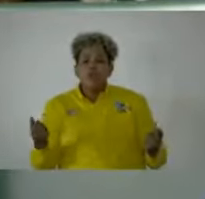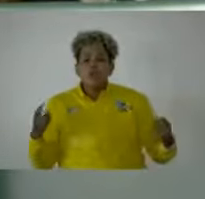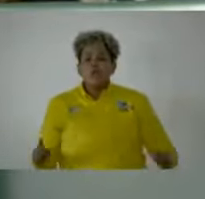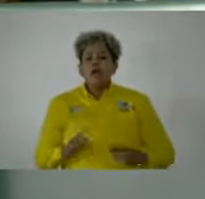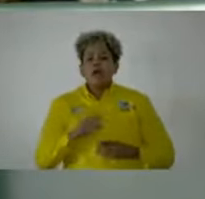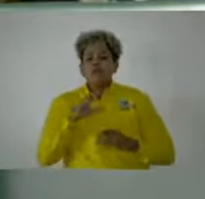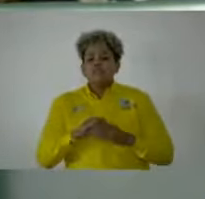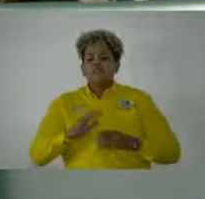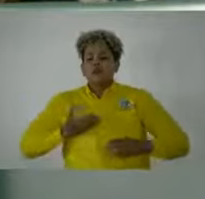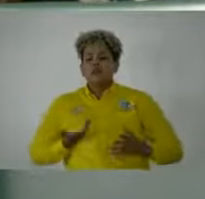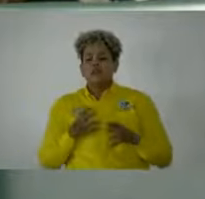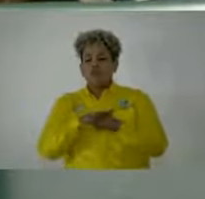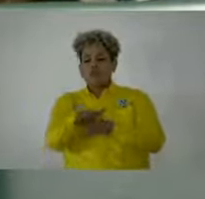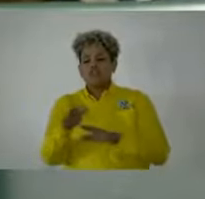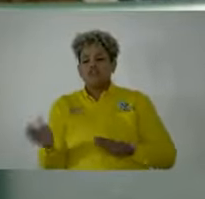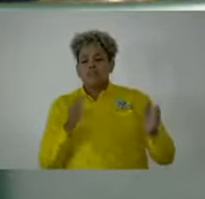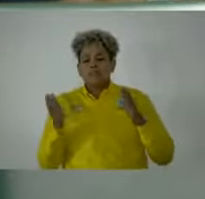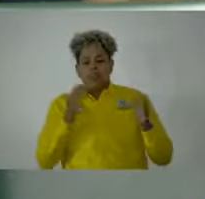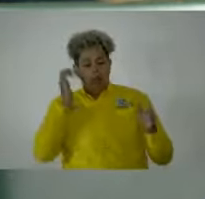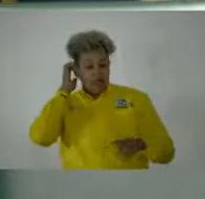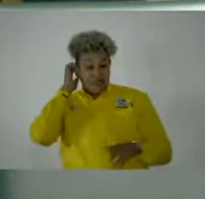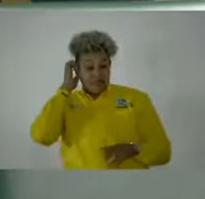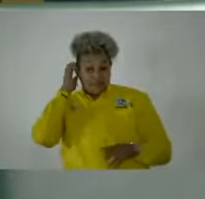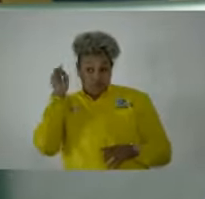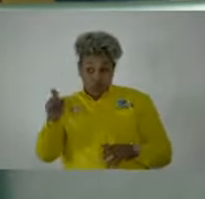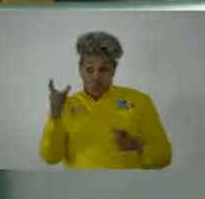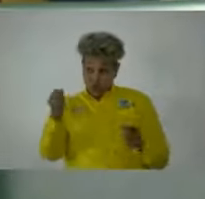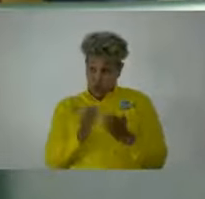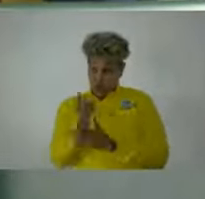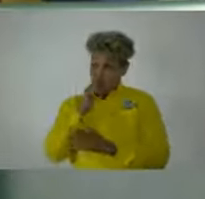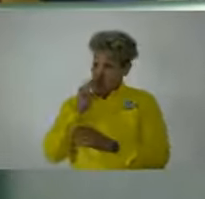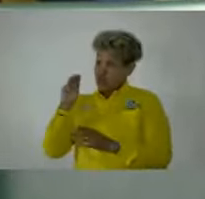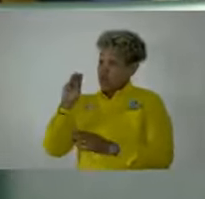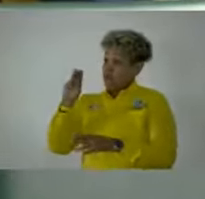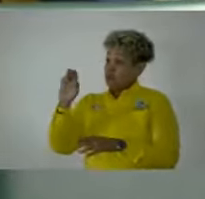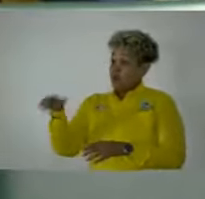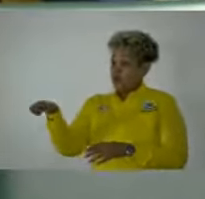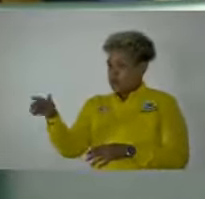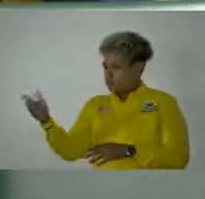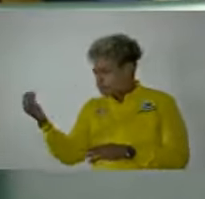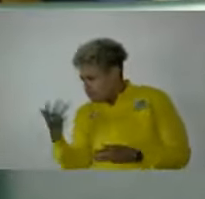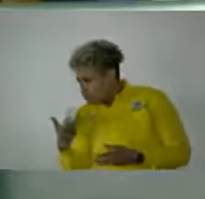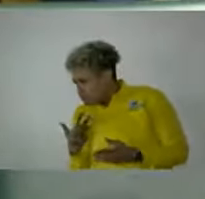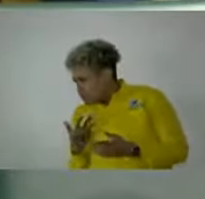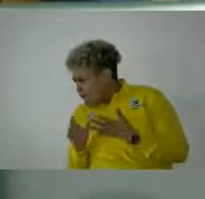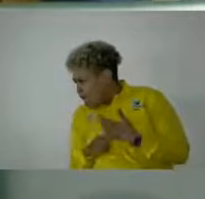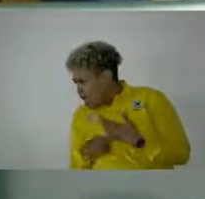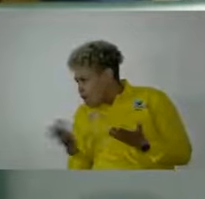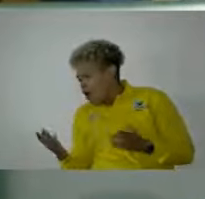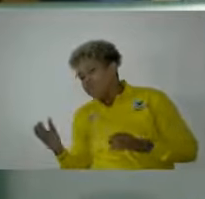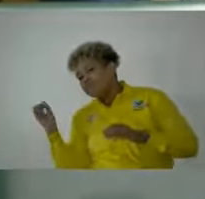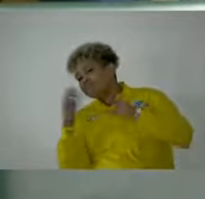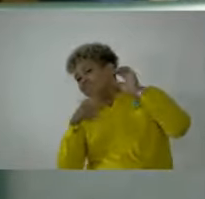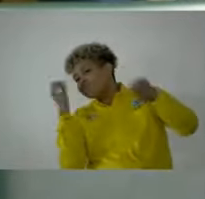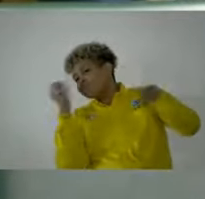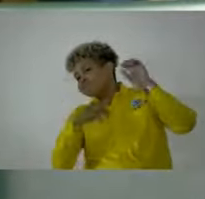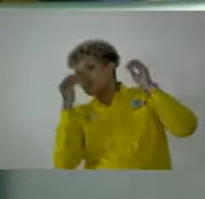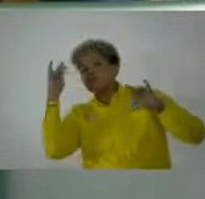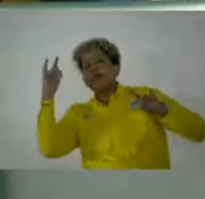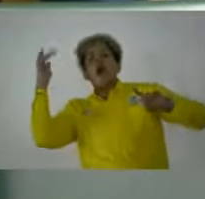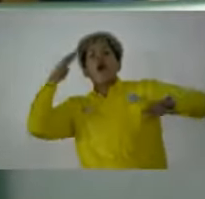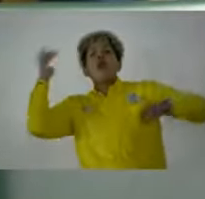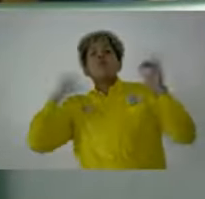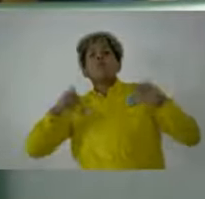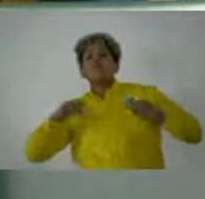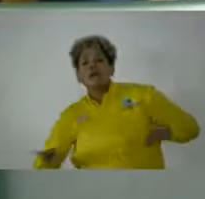as part of our integrated plan. And it can be done through the municipal corporations to encourage community development. In other